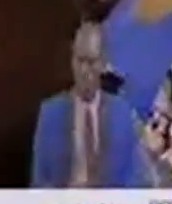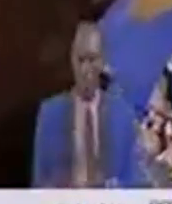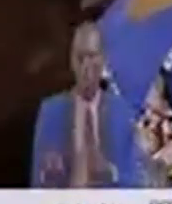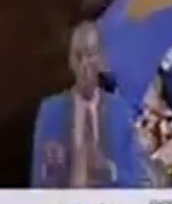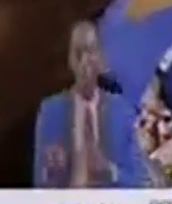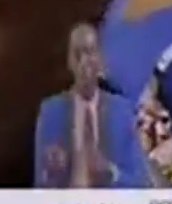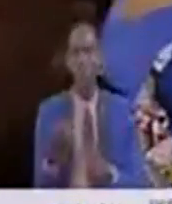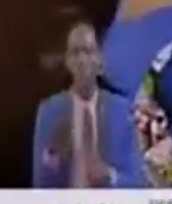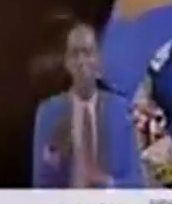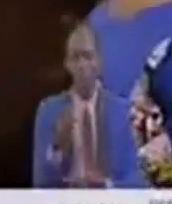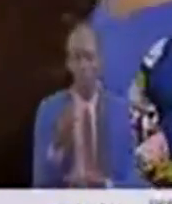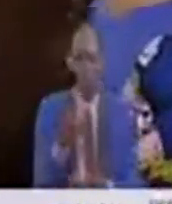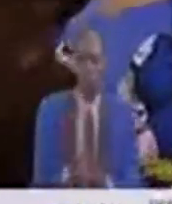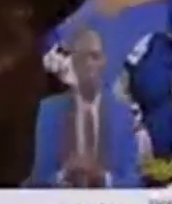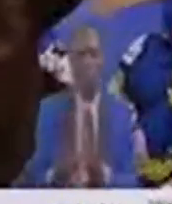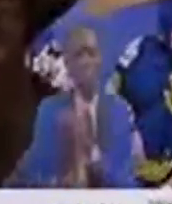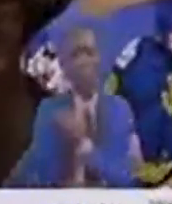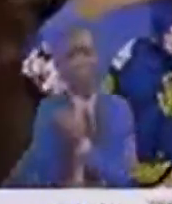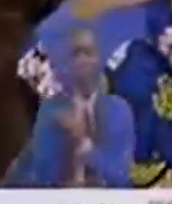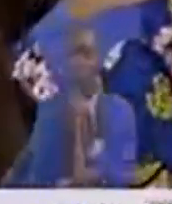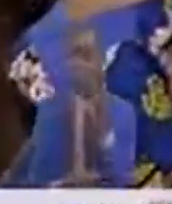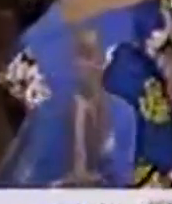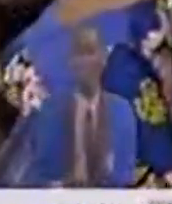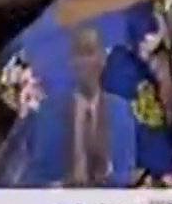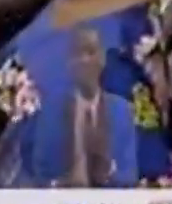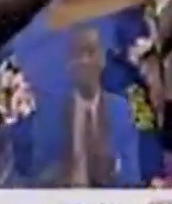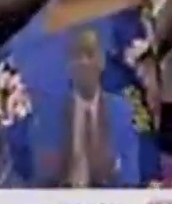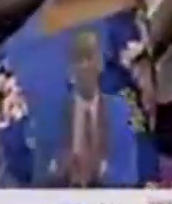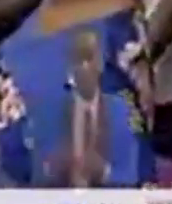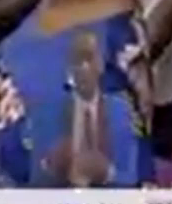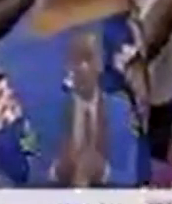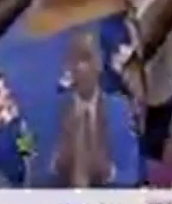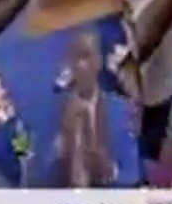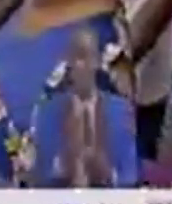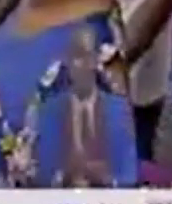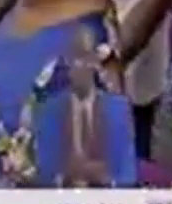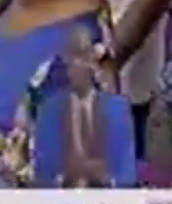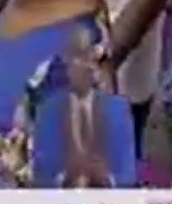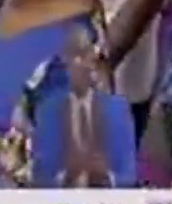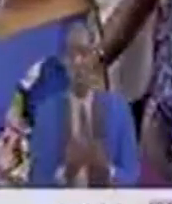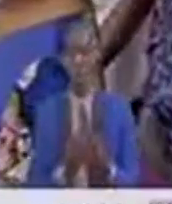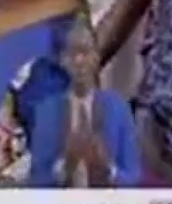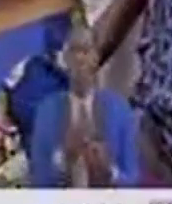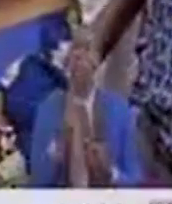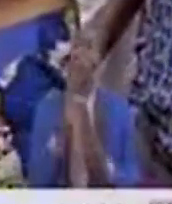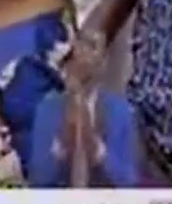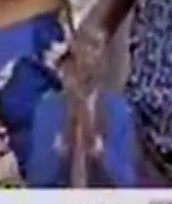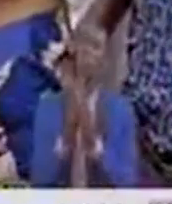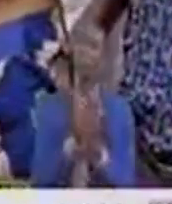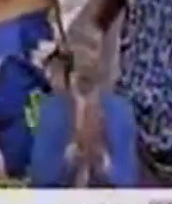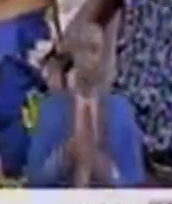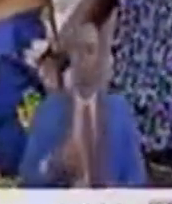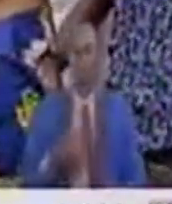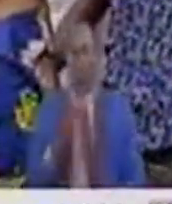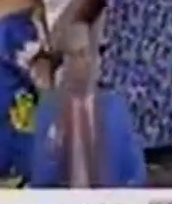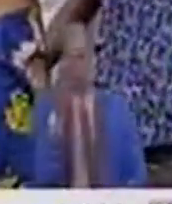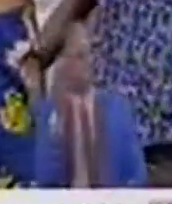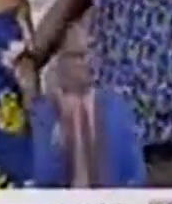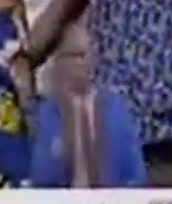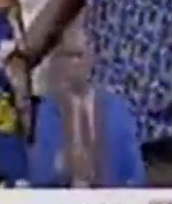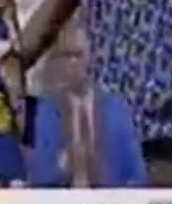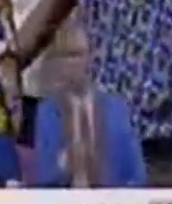pathway of that temptation as it's coming. And you're telling the Lord, oh Lord, I recognize